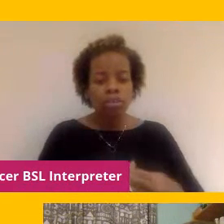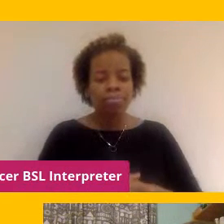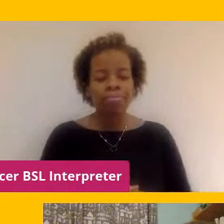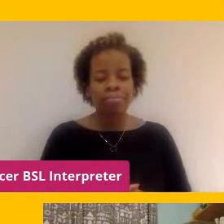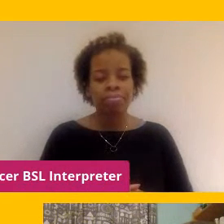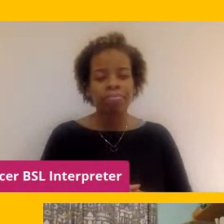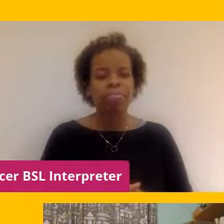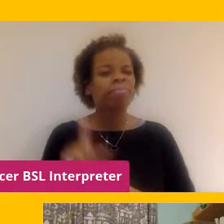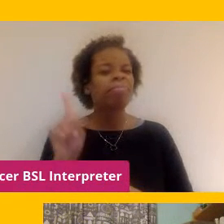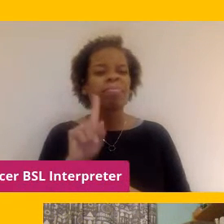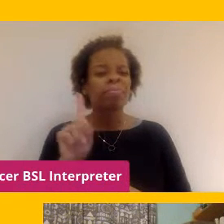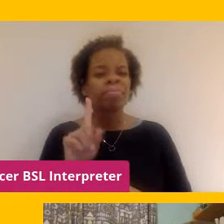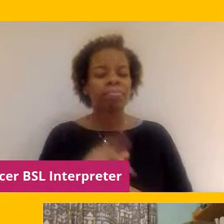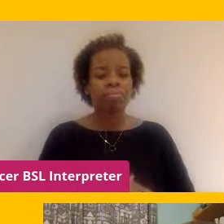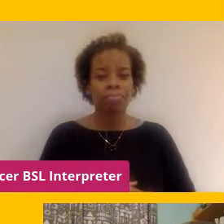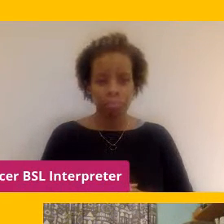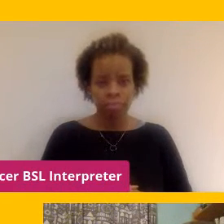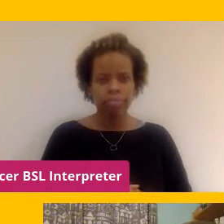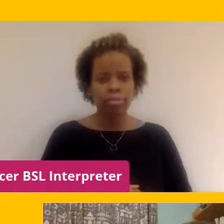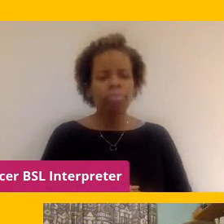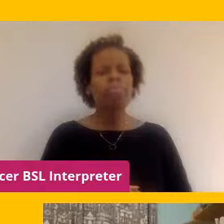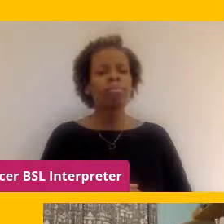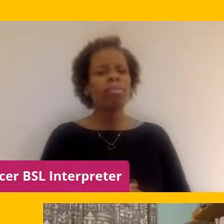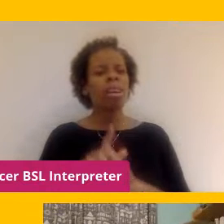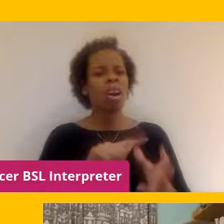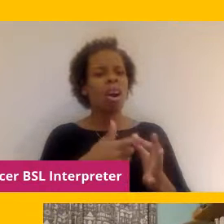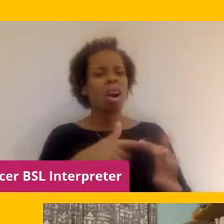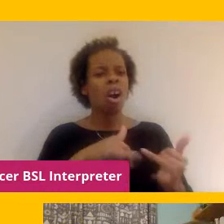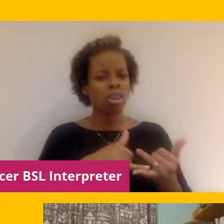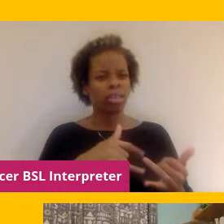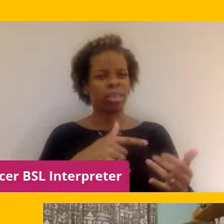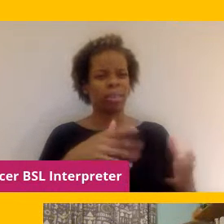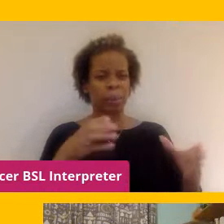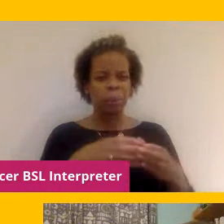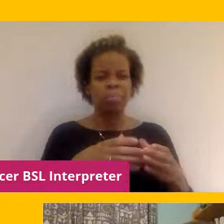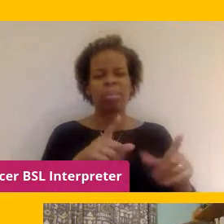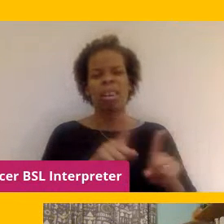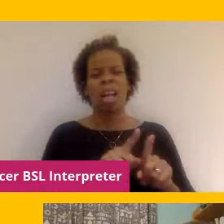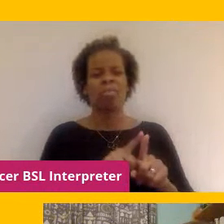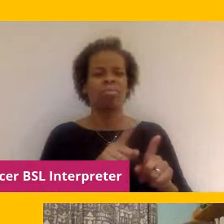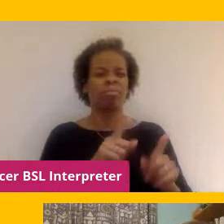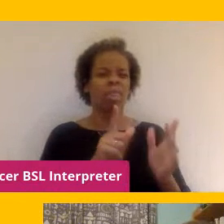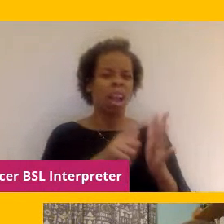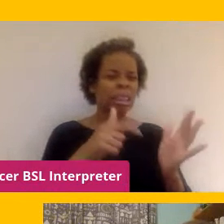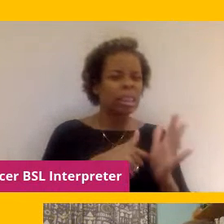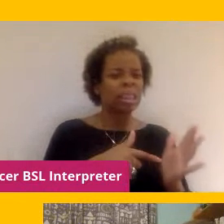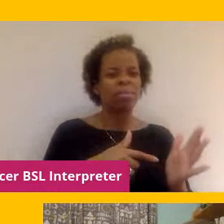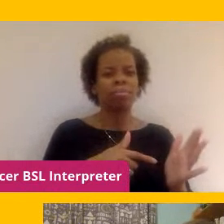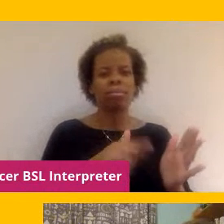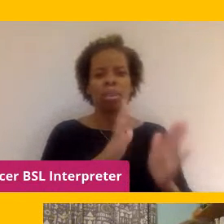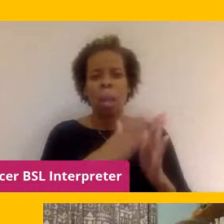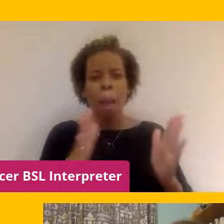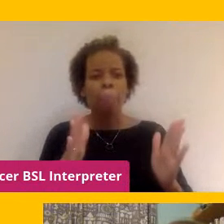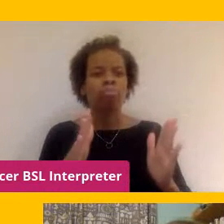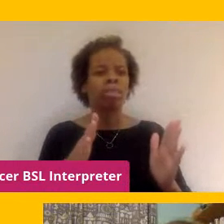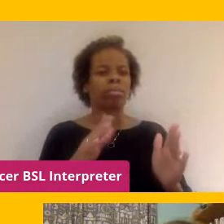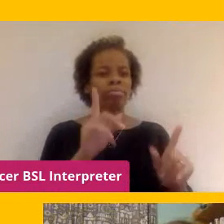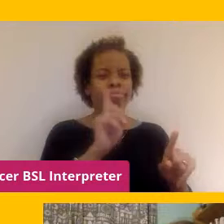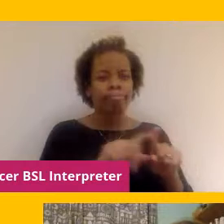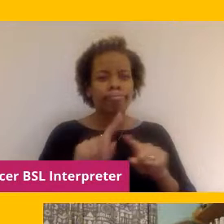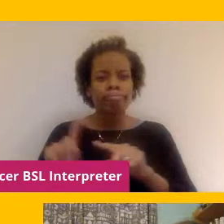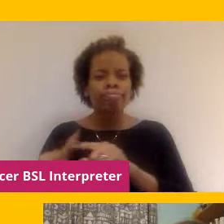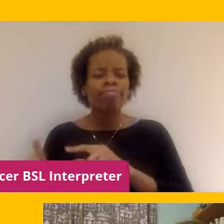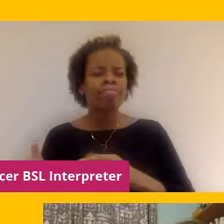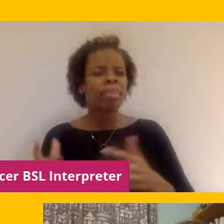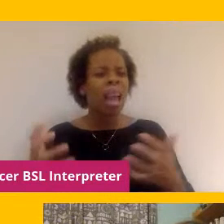It says, how can ARPS teams who are required to be on campus, IT, libraries, etc., lobby for more wellbeing support because of the